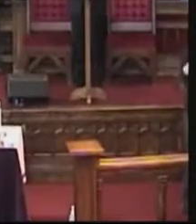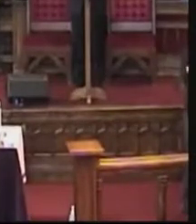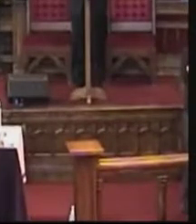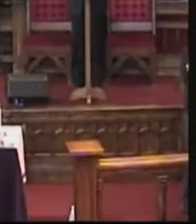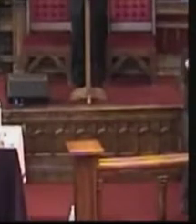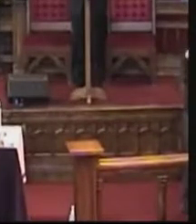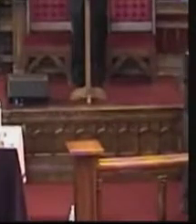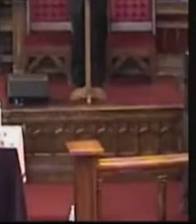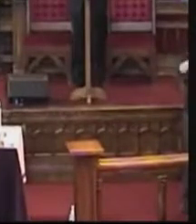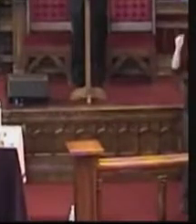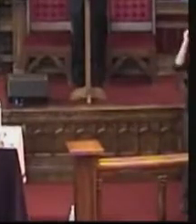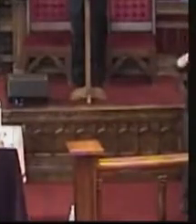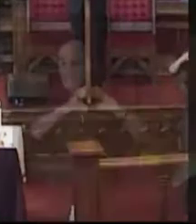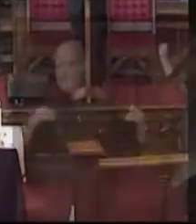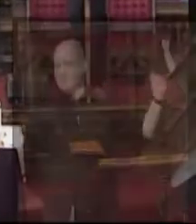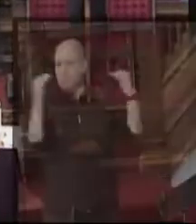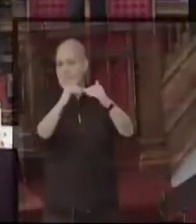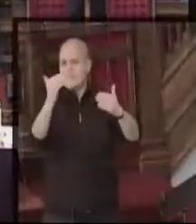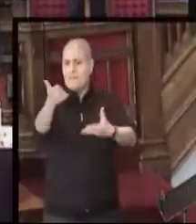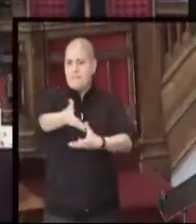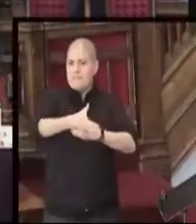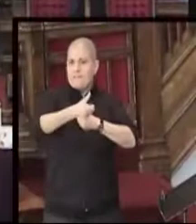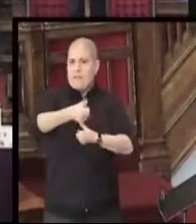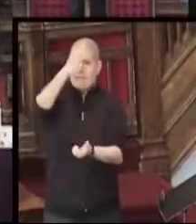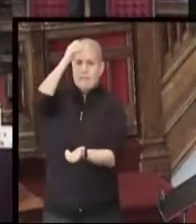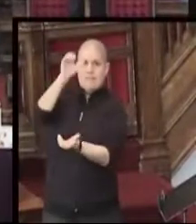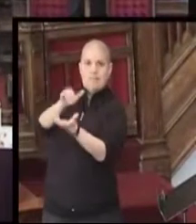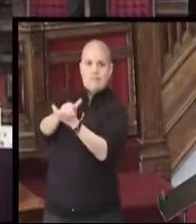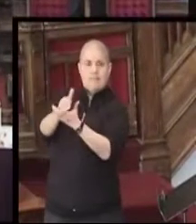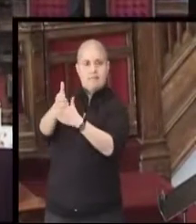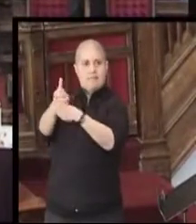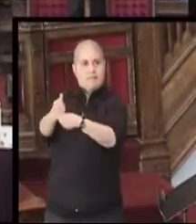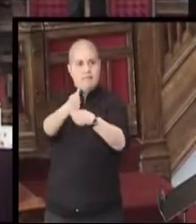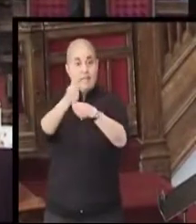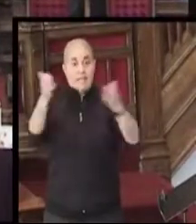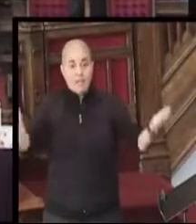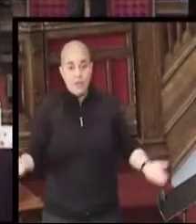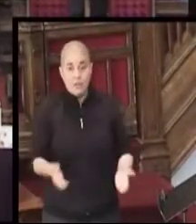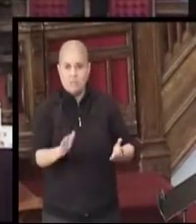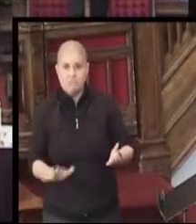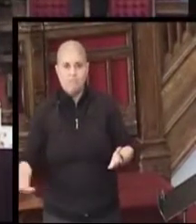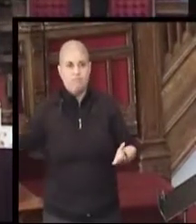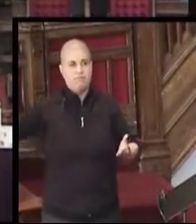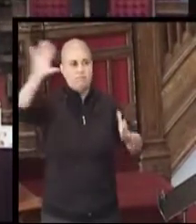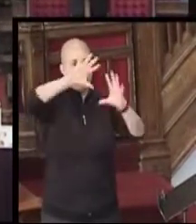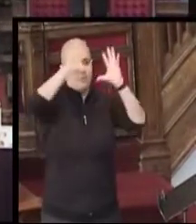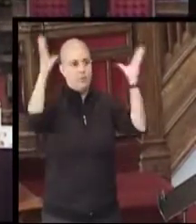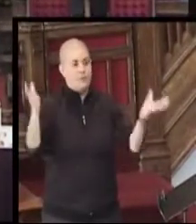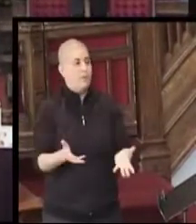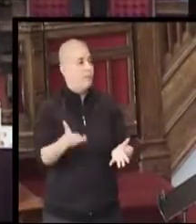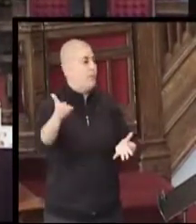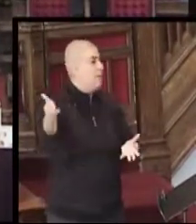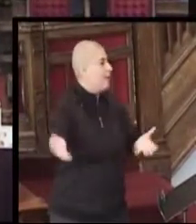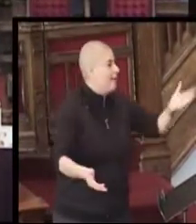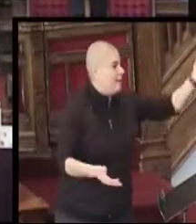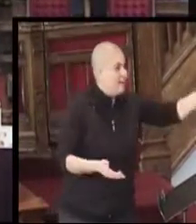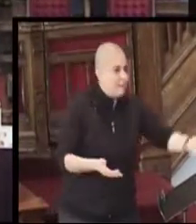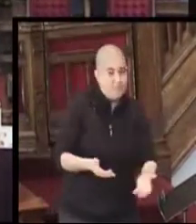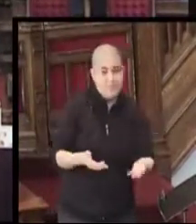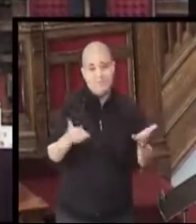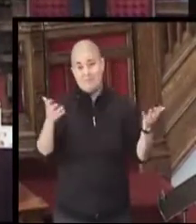and justice and faith here and around the world. So, welcome to MCC Toronto, and if I might say, welcome